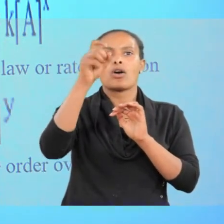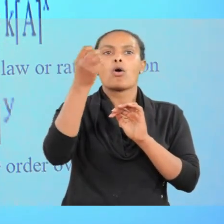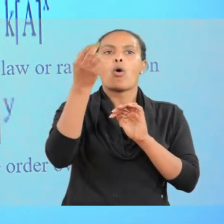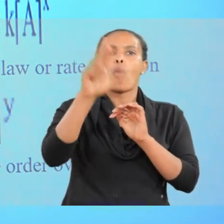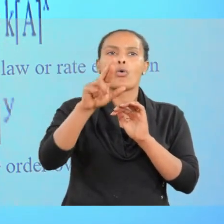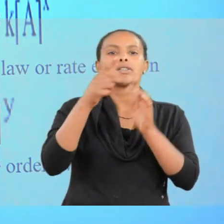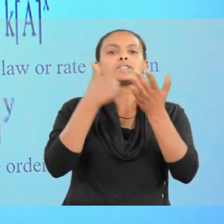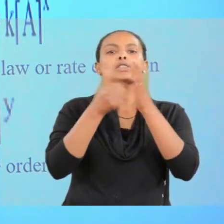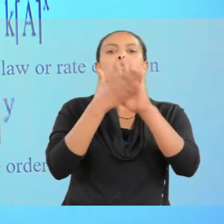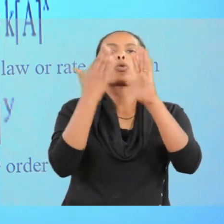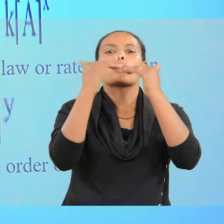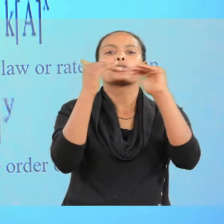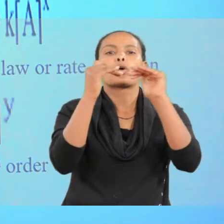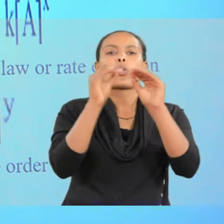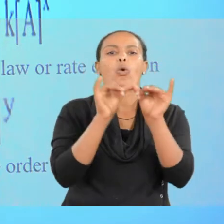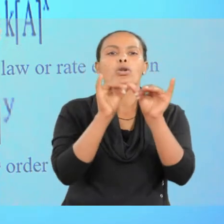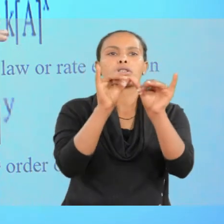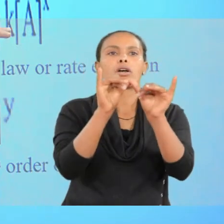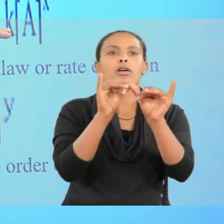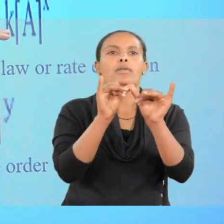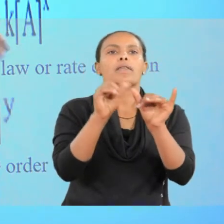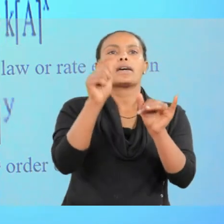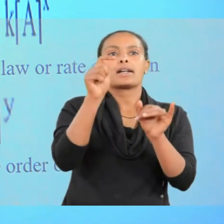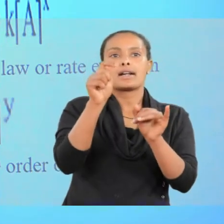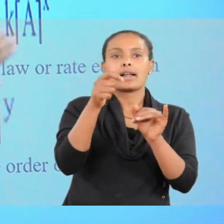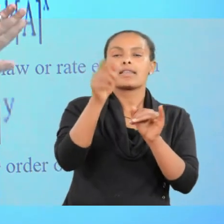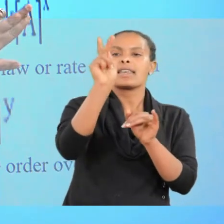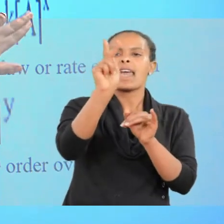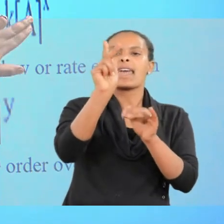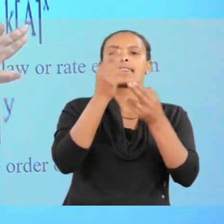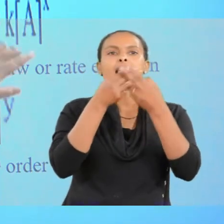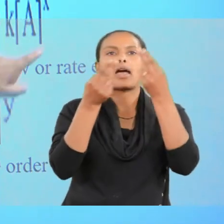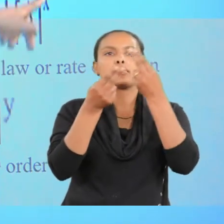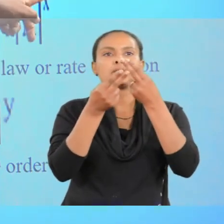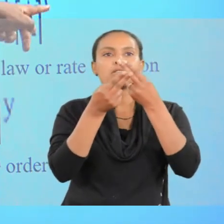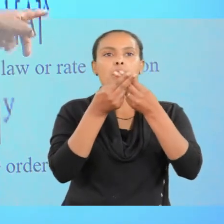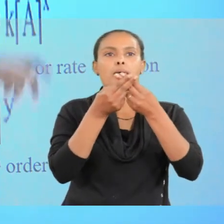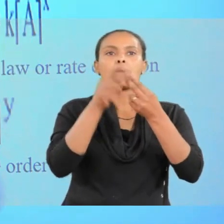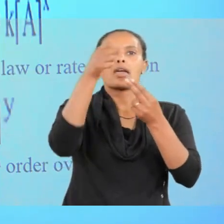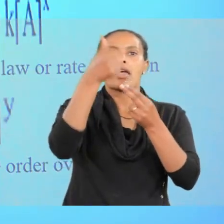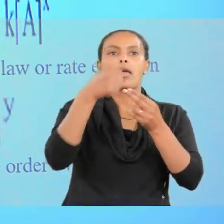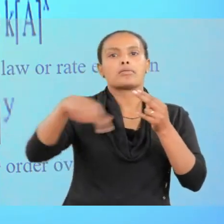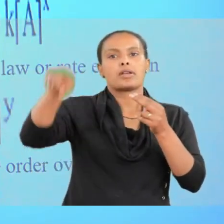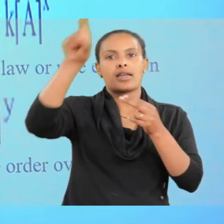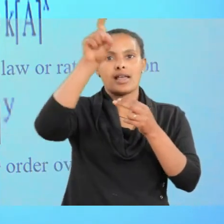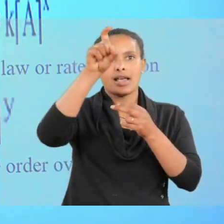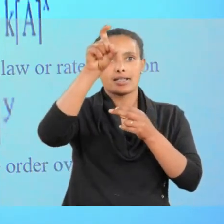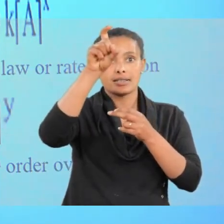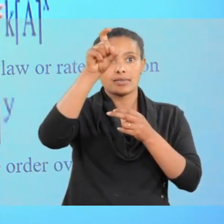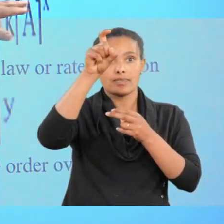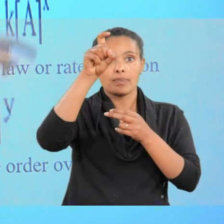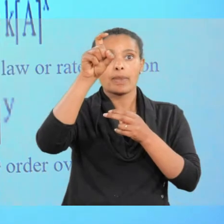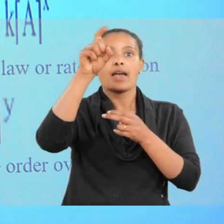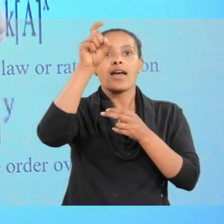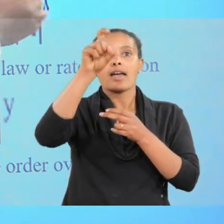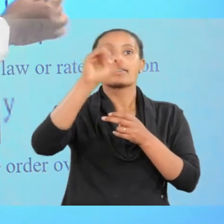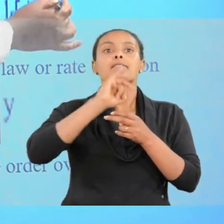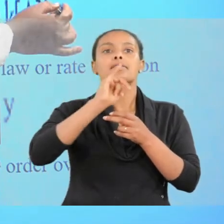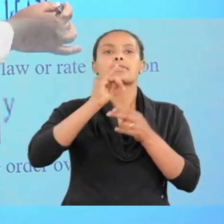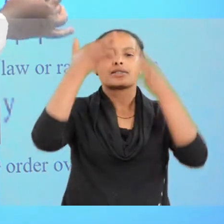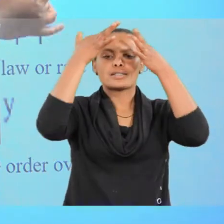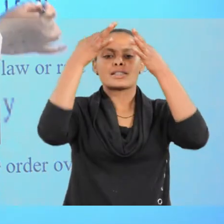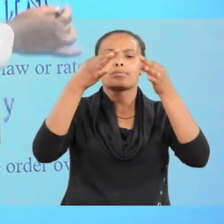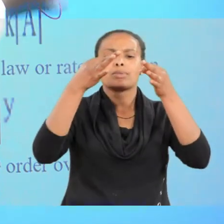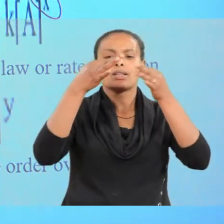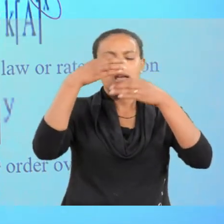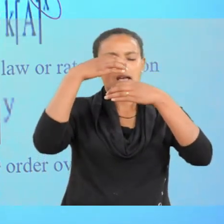This proportionality constant is rate constant K times concentration of A raised to X, where X is determined